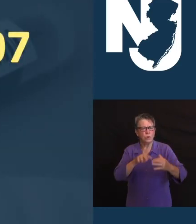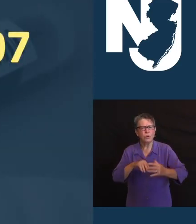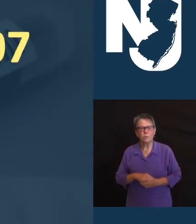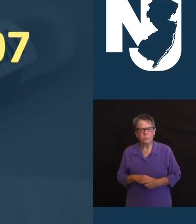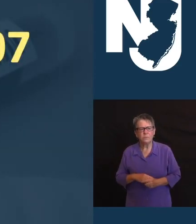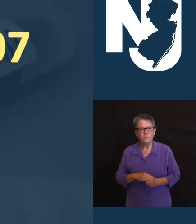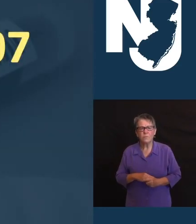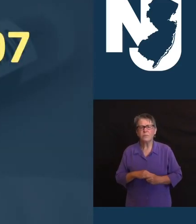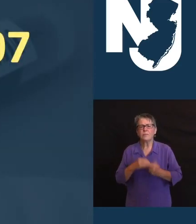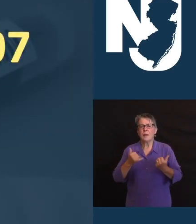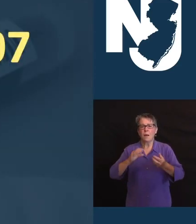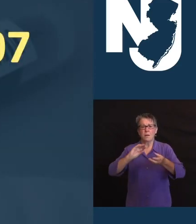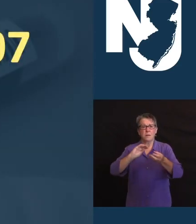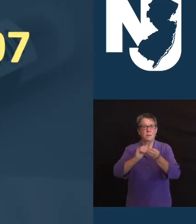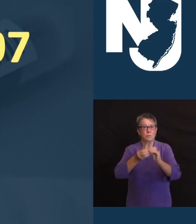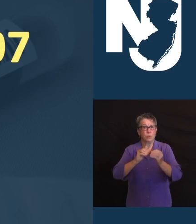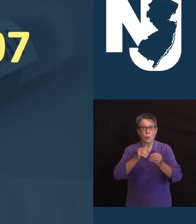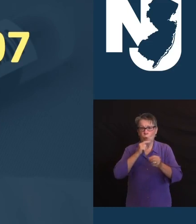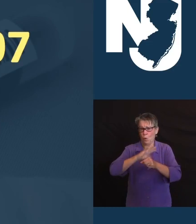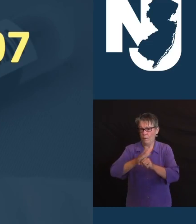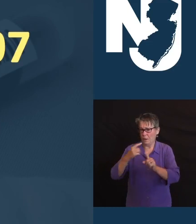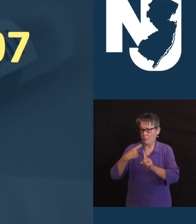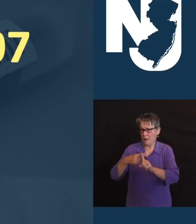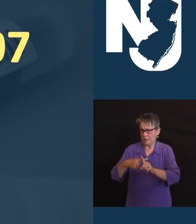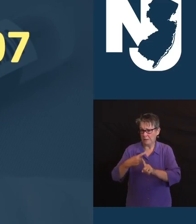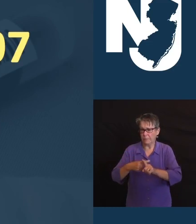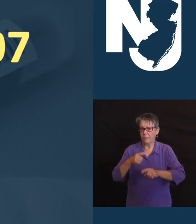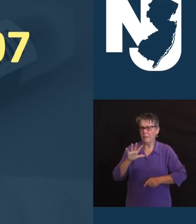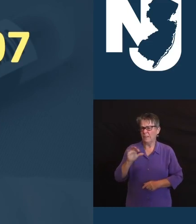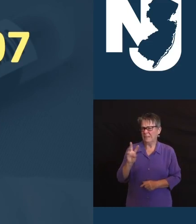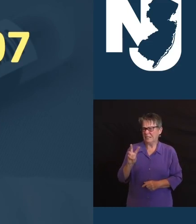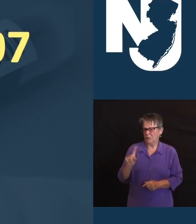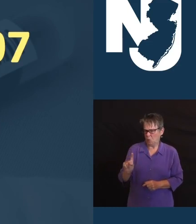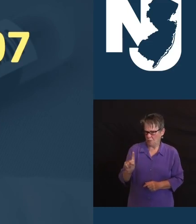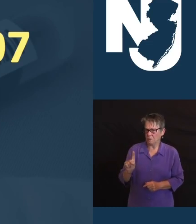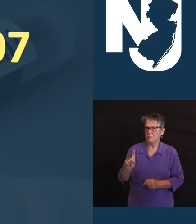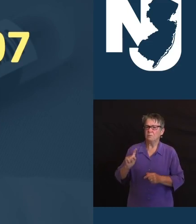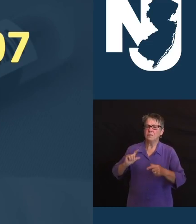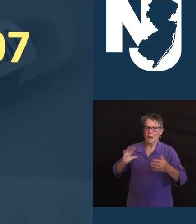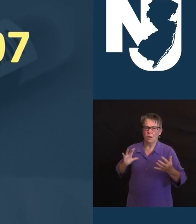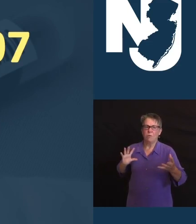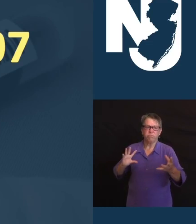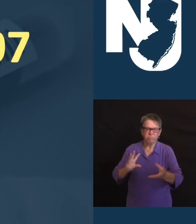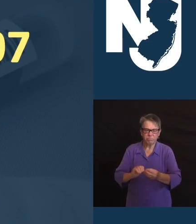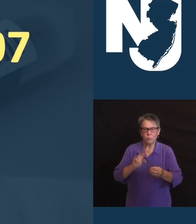additional 561 positive test results for a new statewide cumulative total of